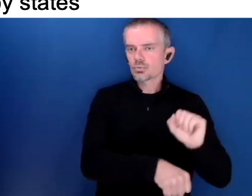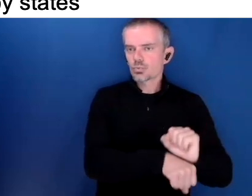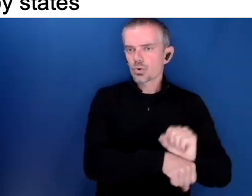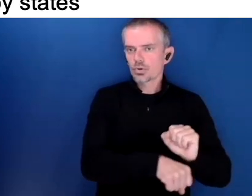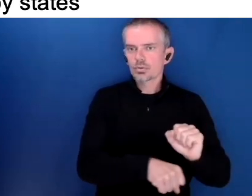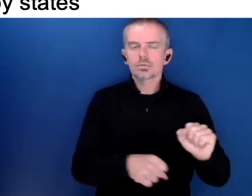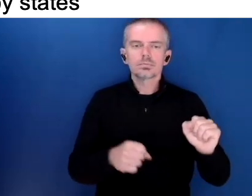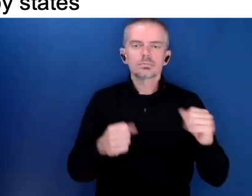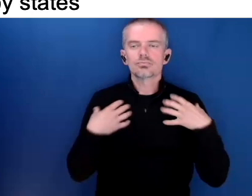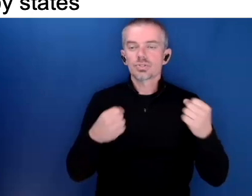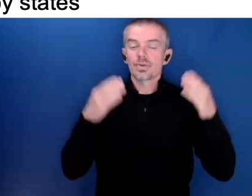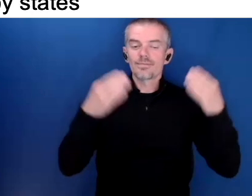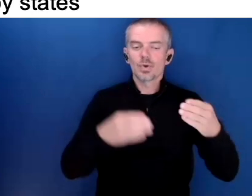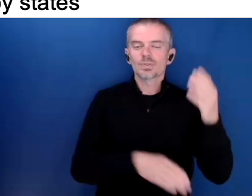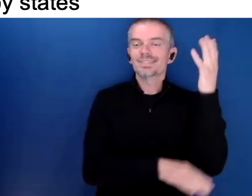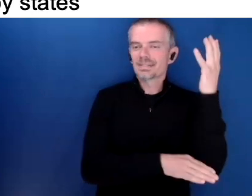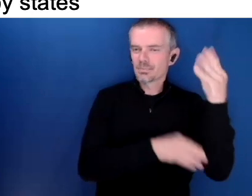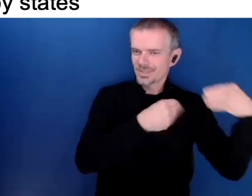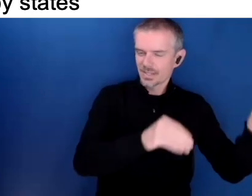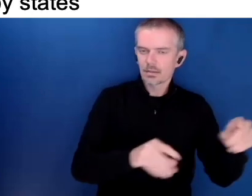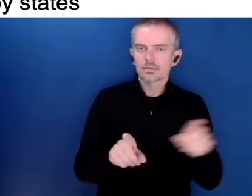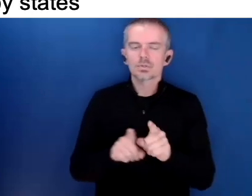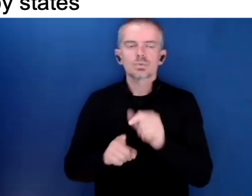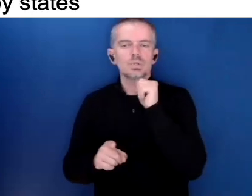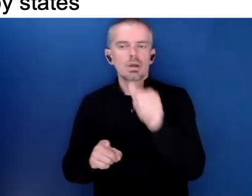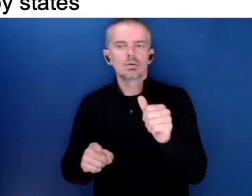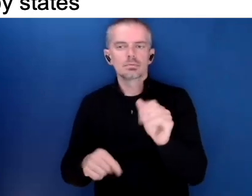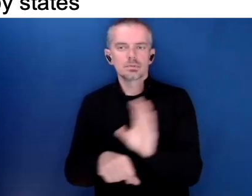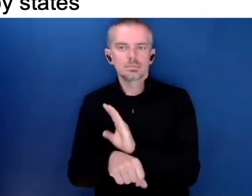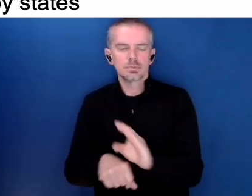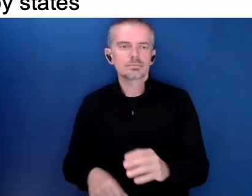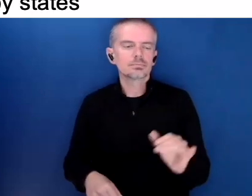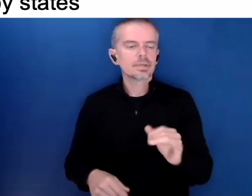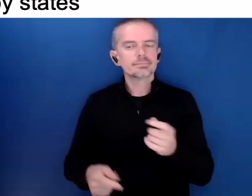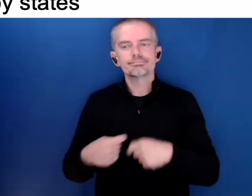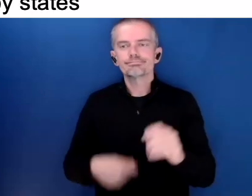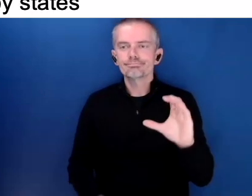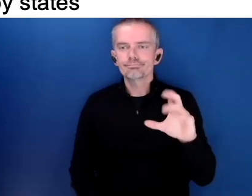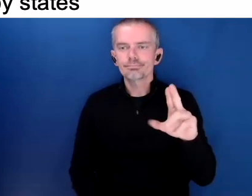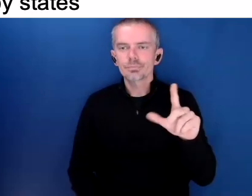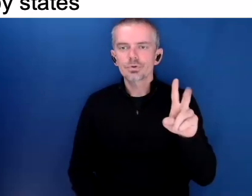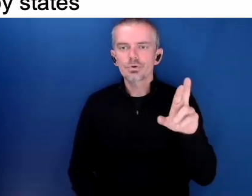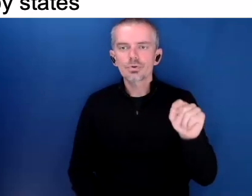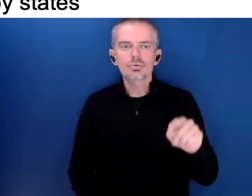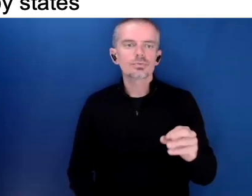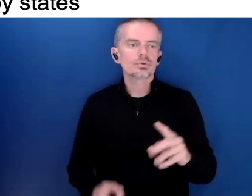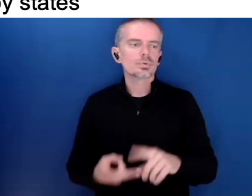restoration-focused timber sales, and non-commercial restoration projects like culvert replacement or hazardous fuels